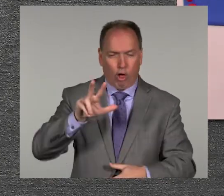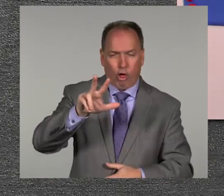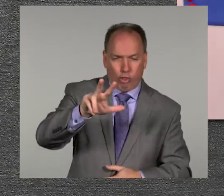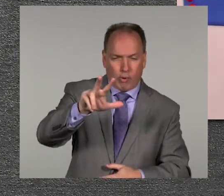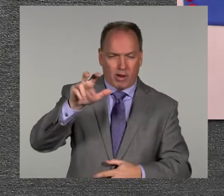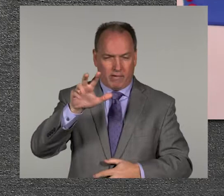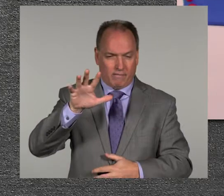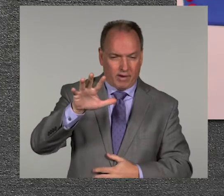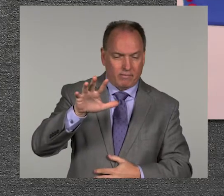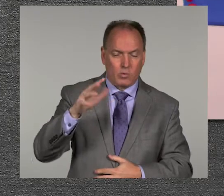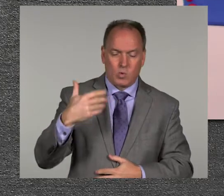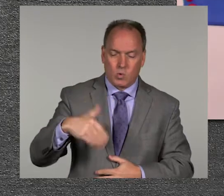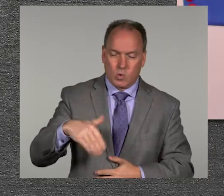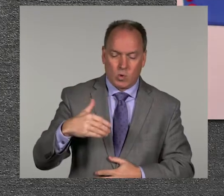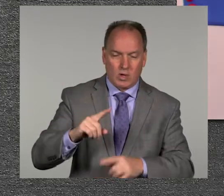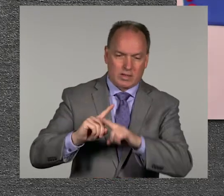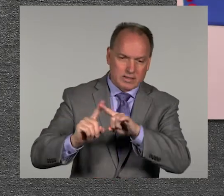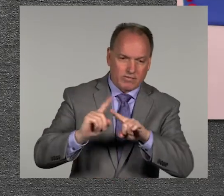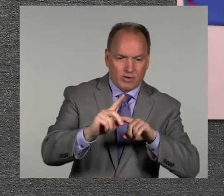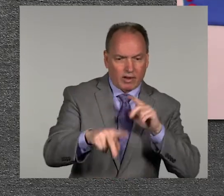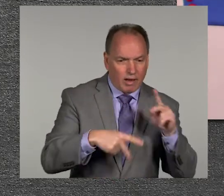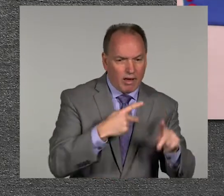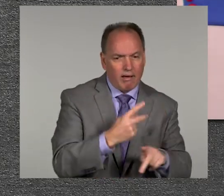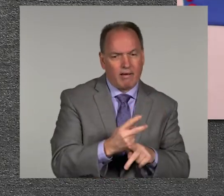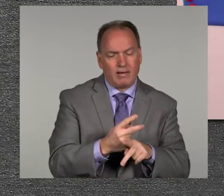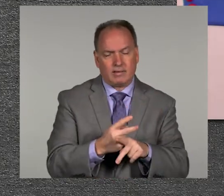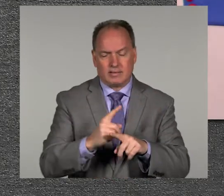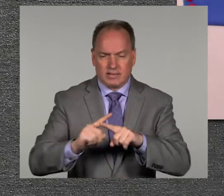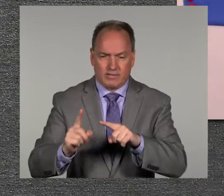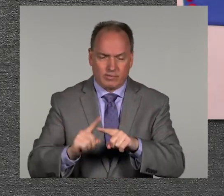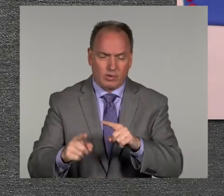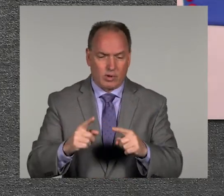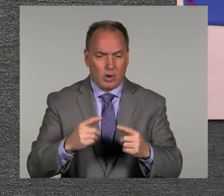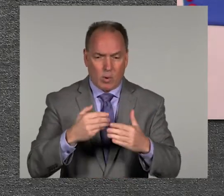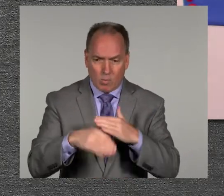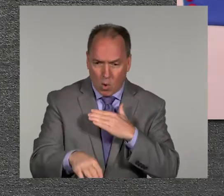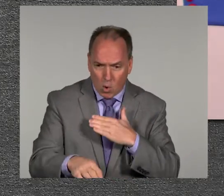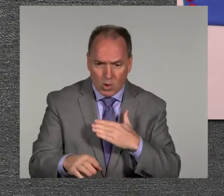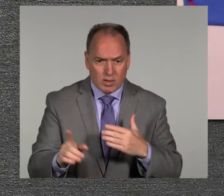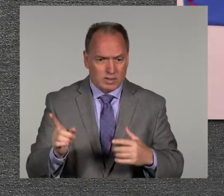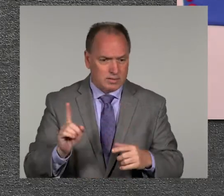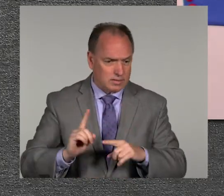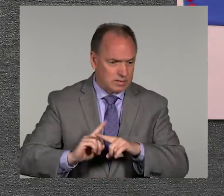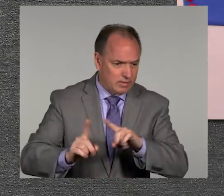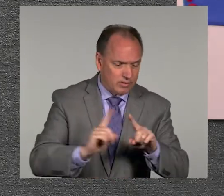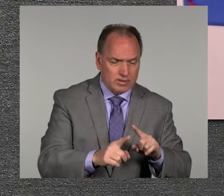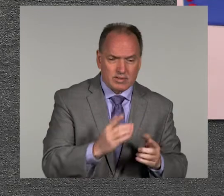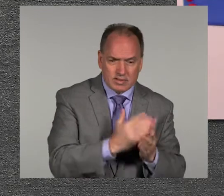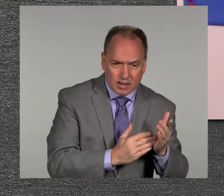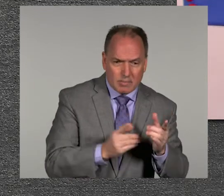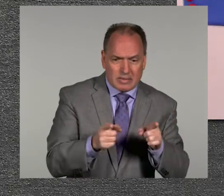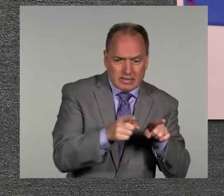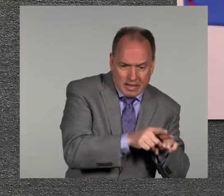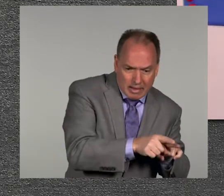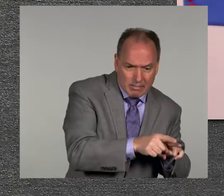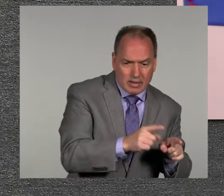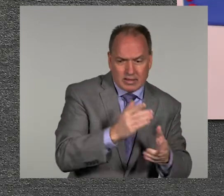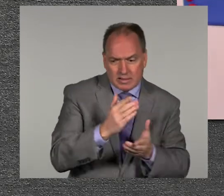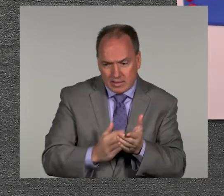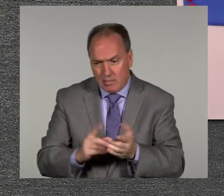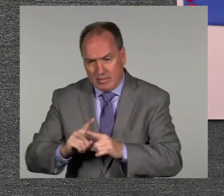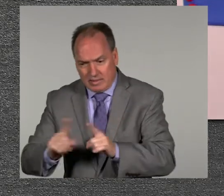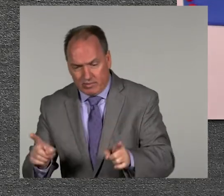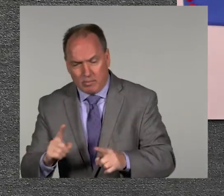the world. So that could be different types and different breeds. So that means they all have something similar and something different. So